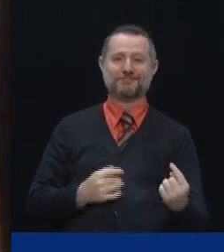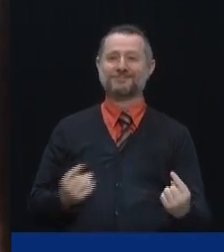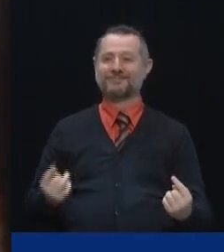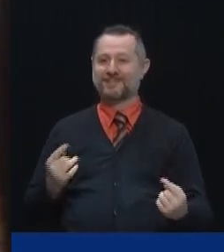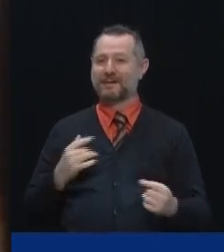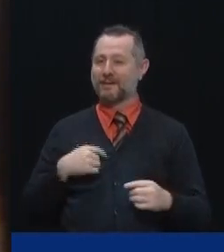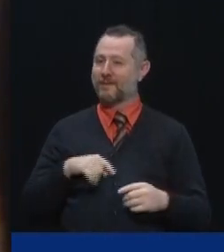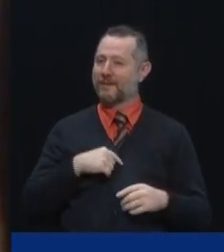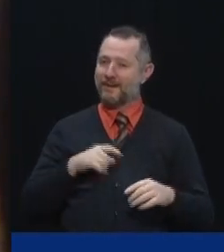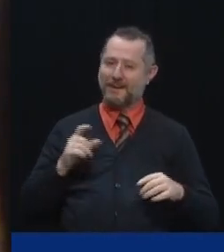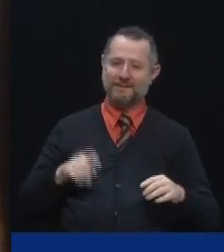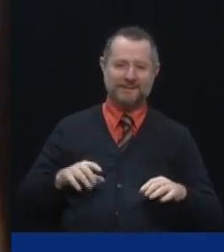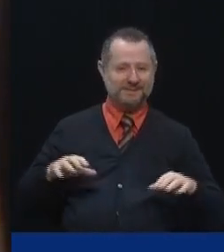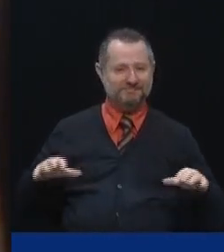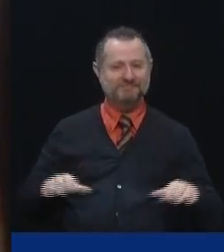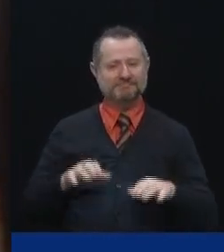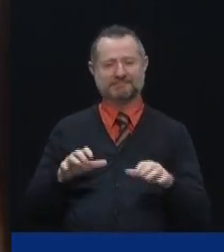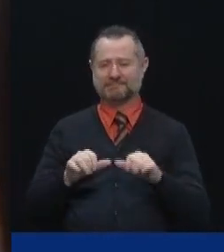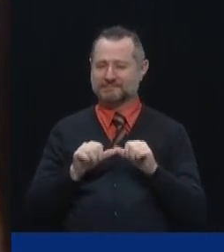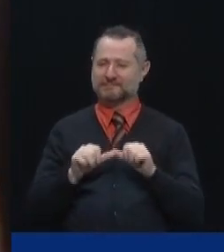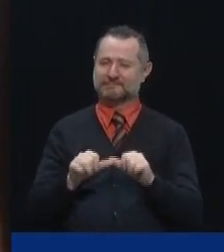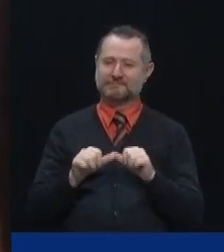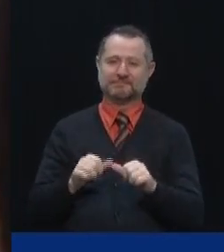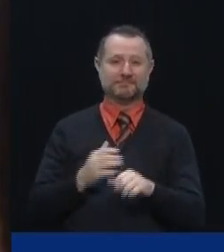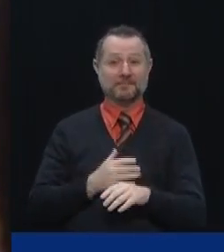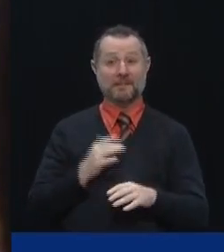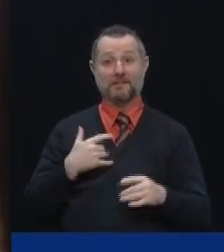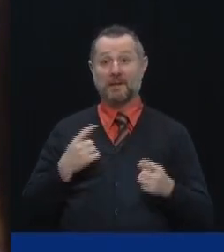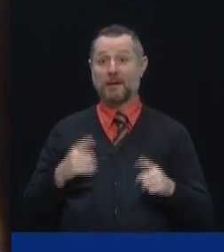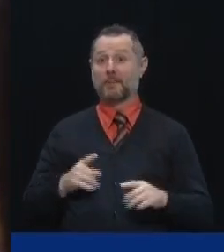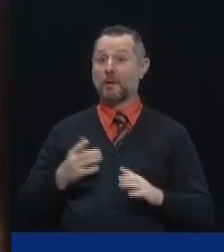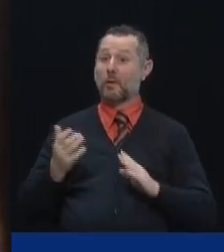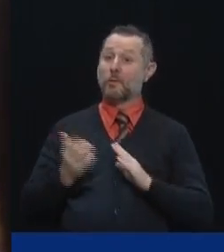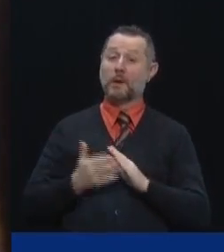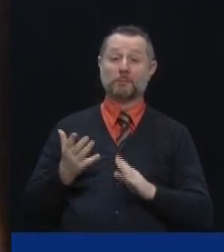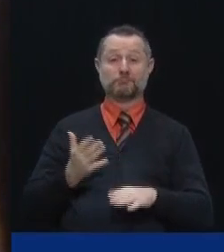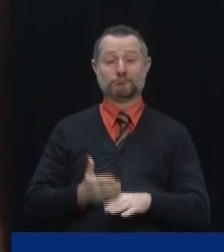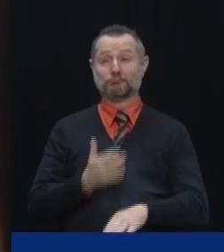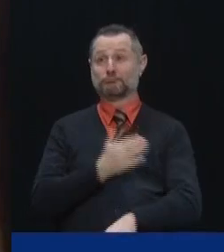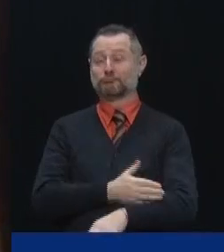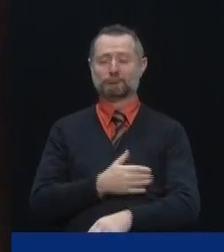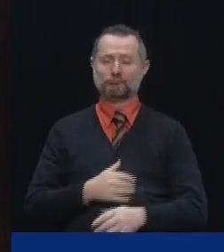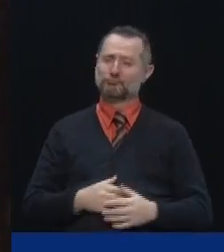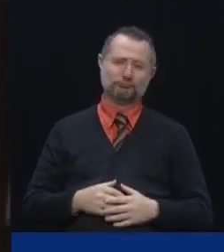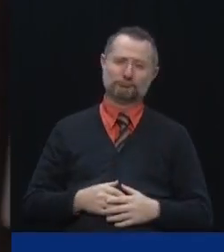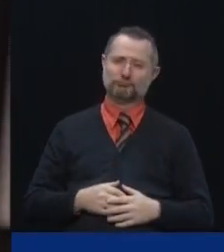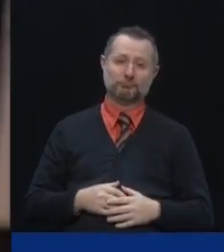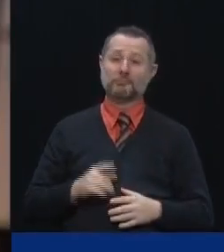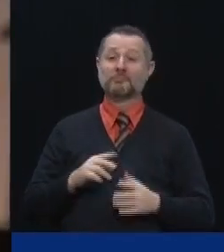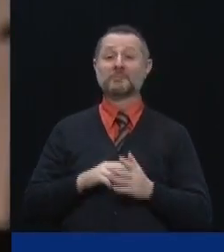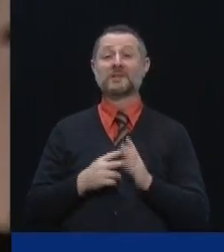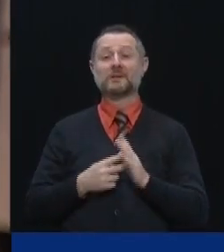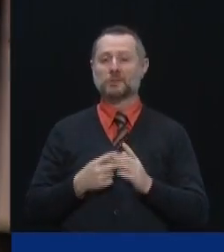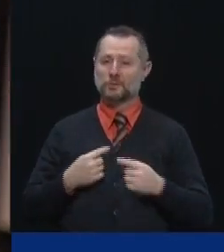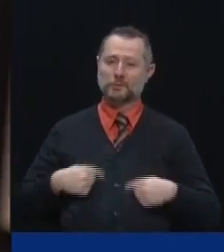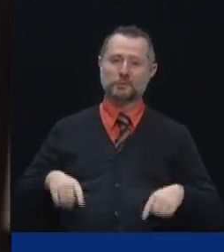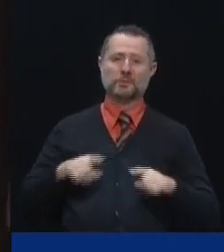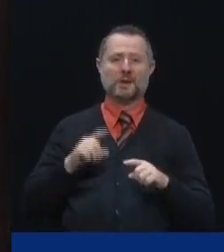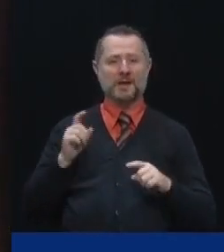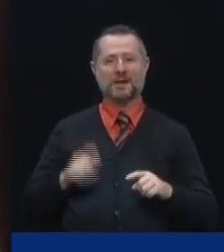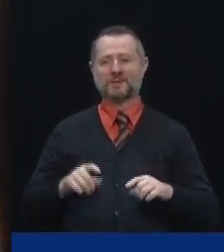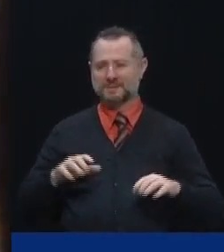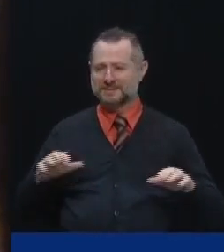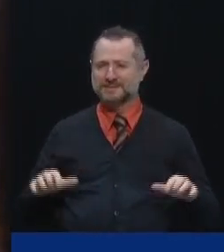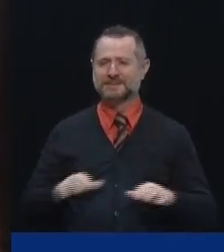season of renewal. It doesn't just happen. Renewal requires effort.